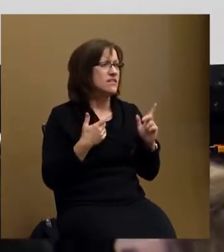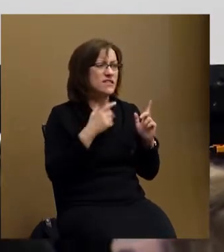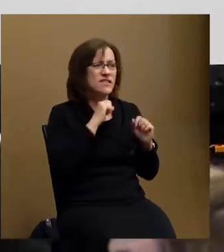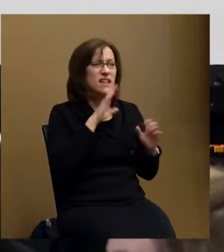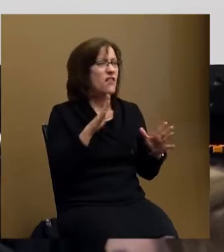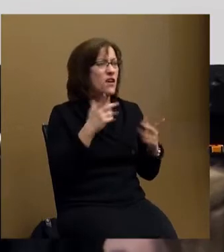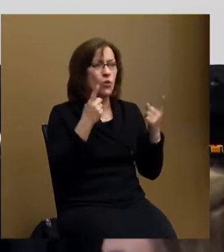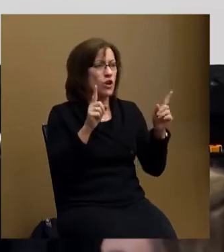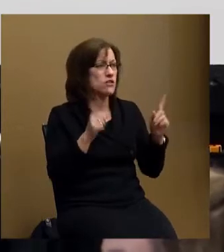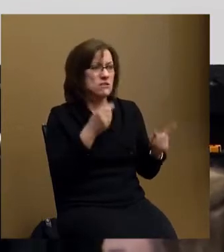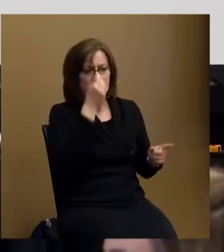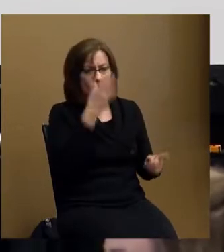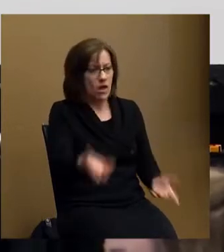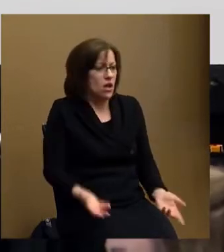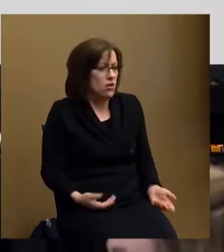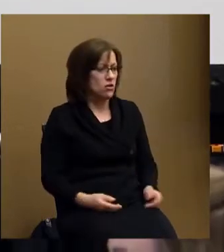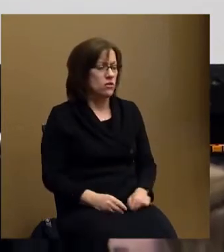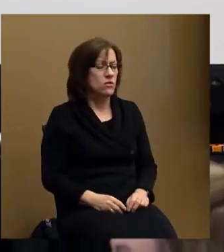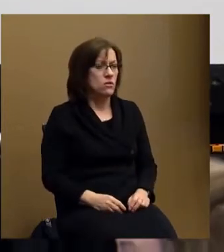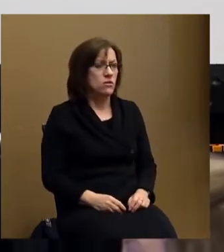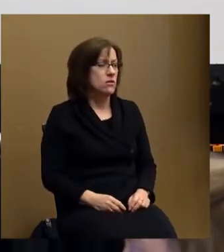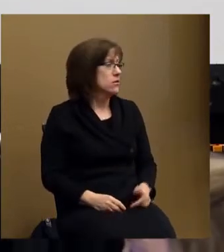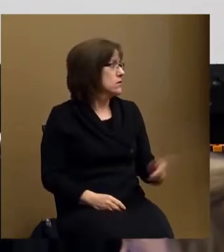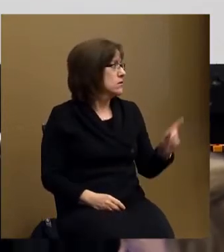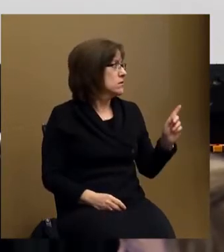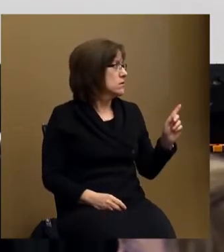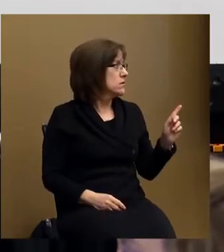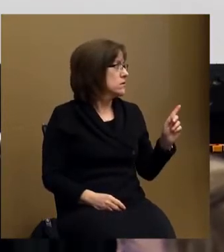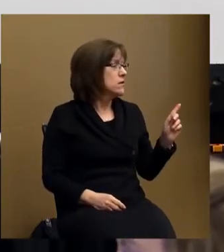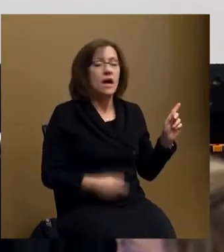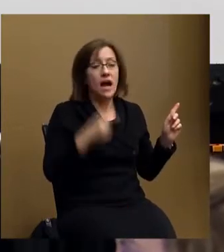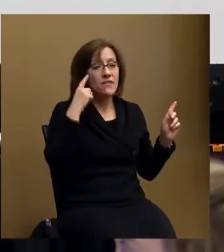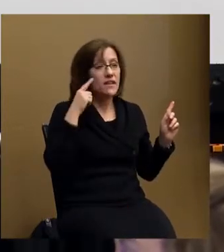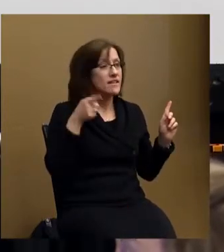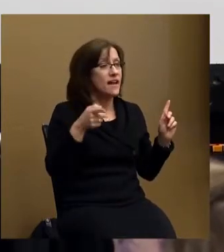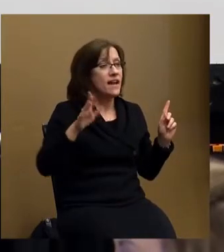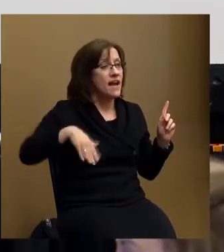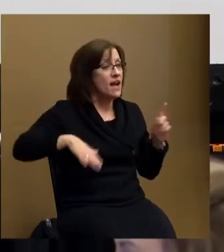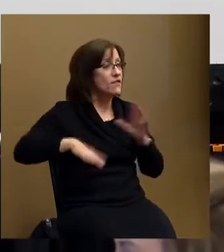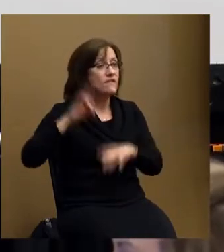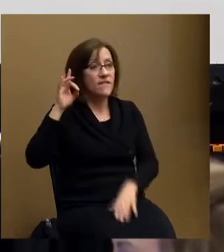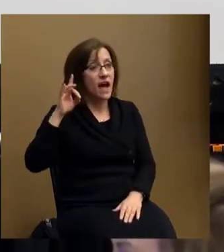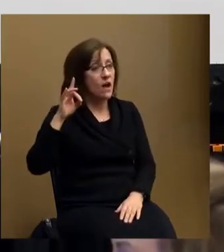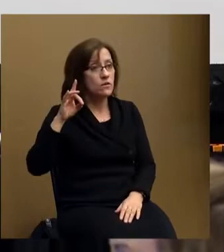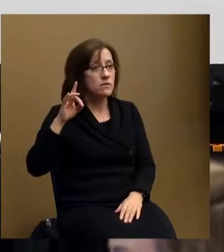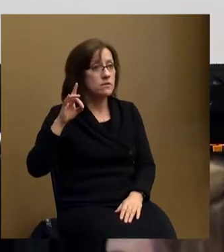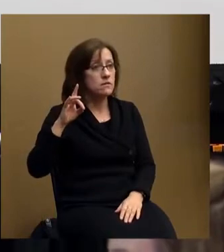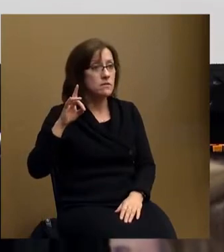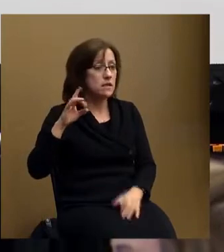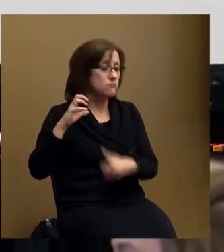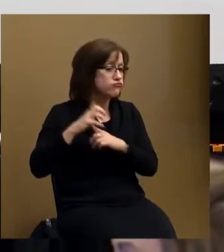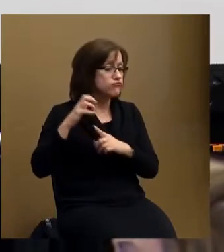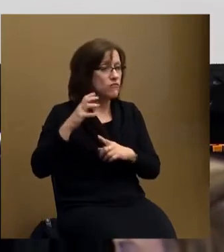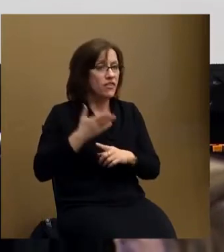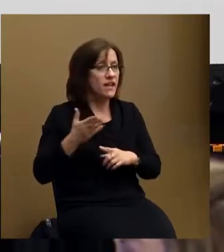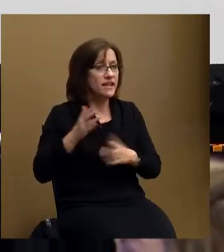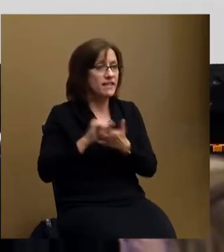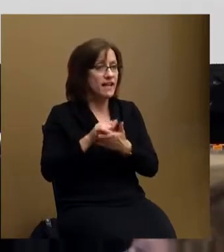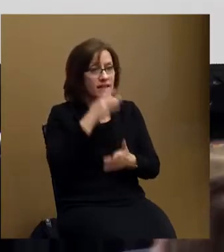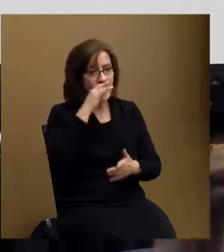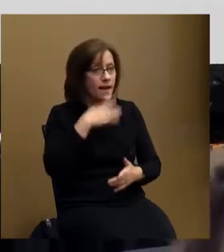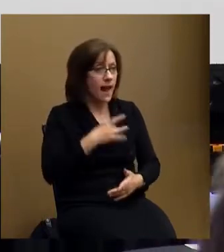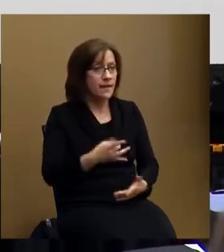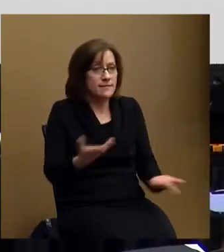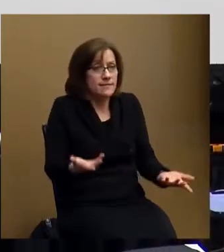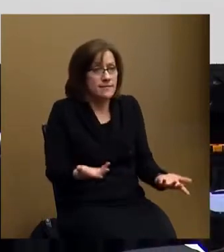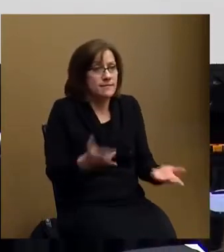What do you think? I think they haven't found their alpha omega yet. Okay.